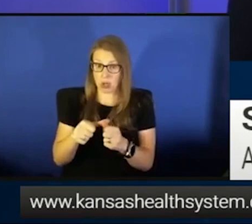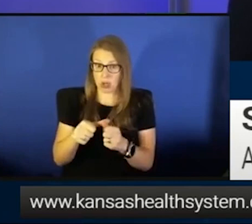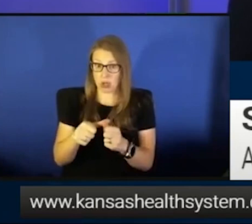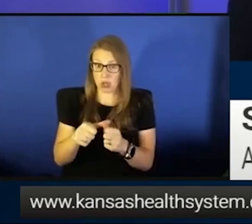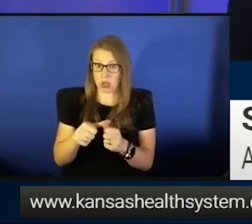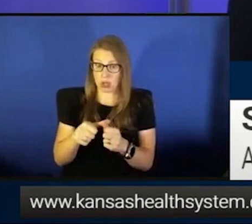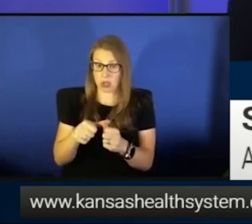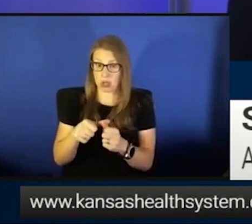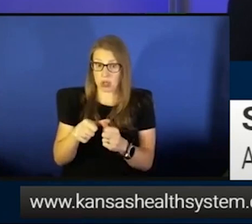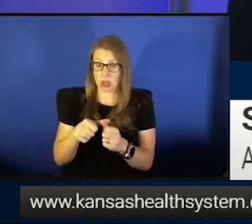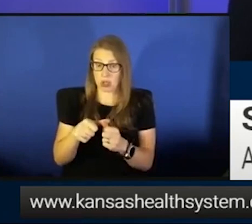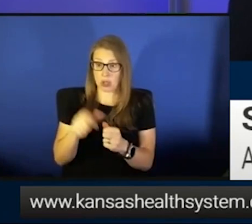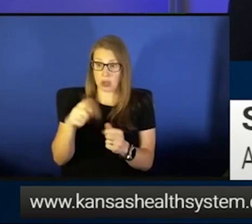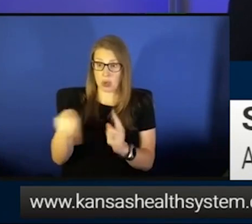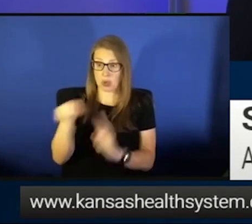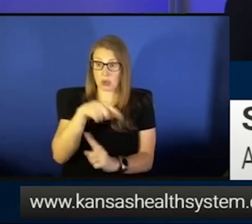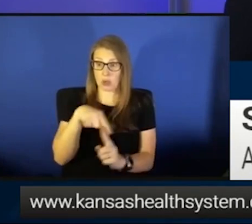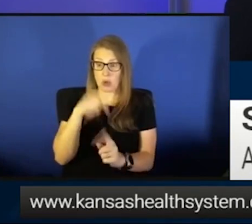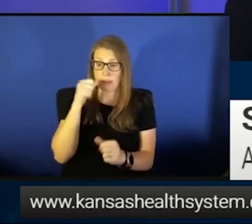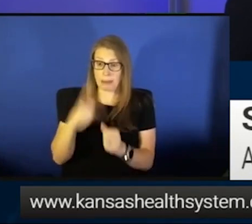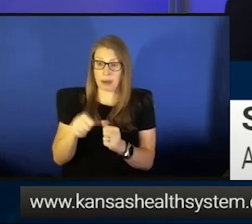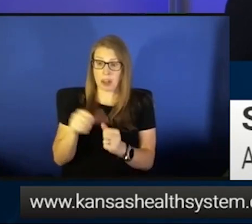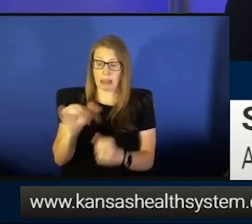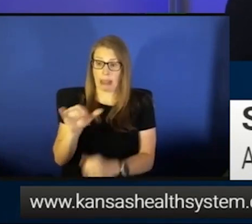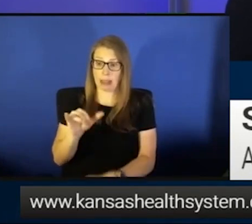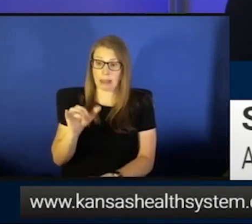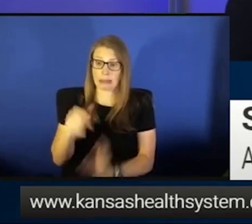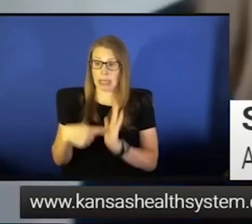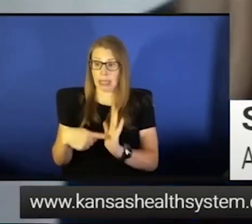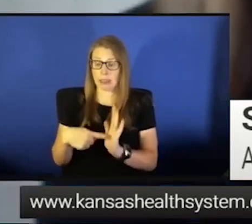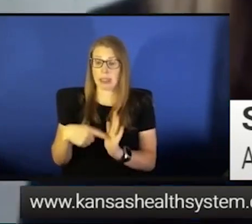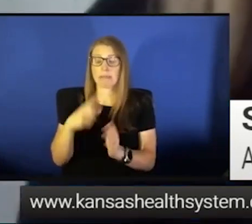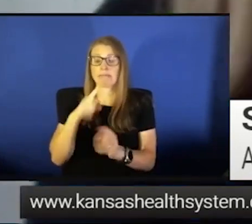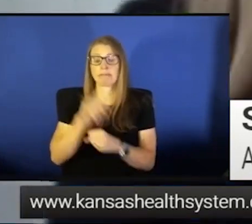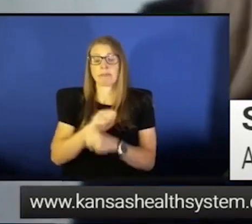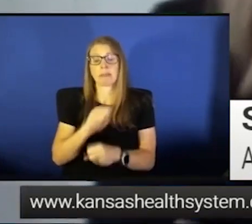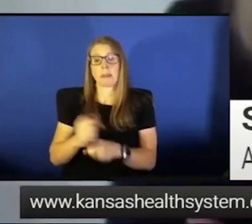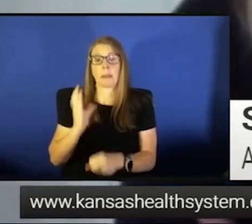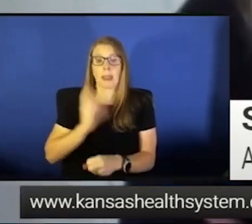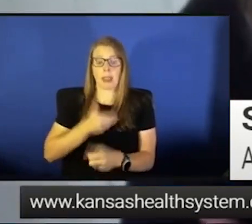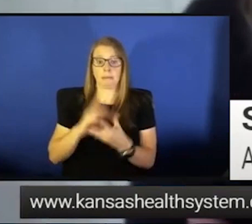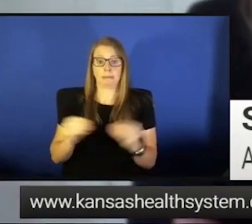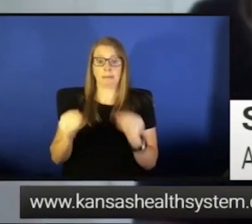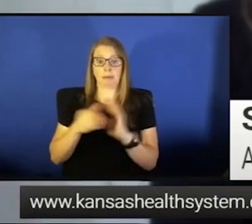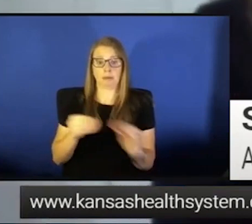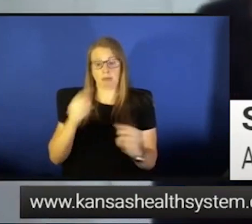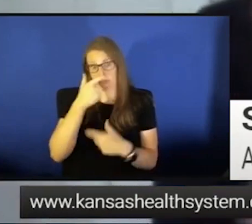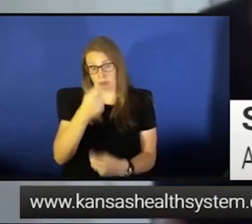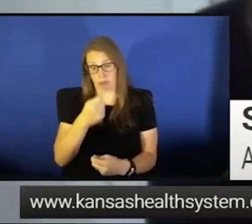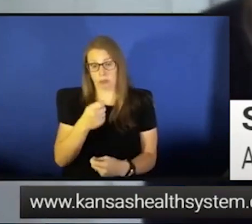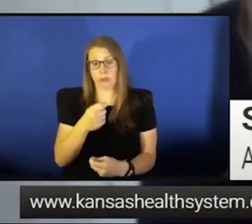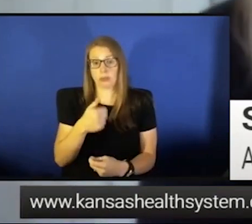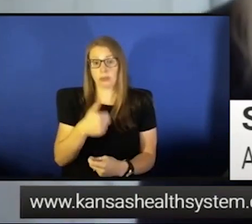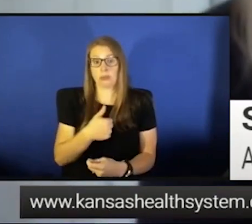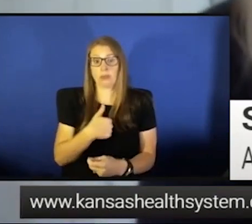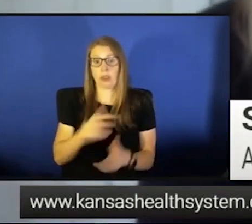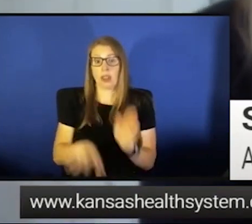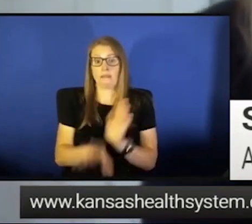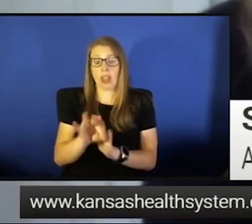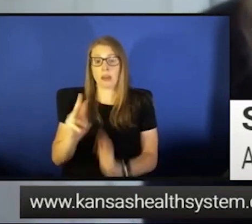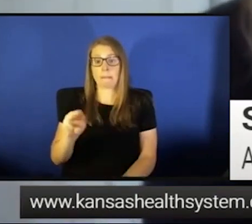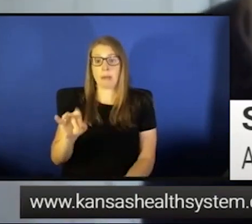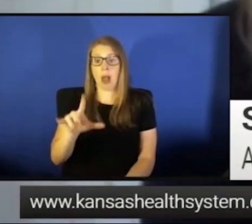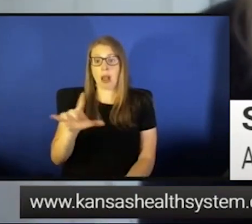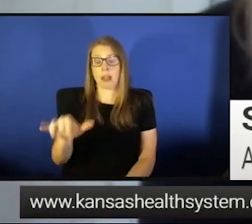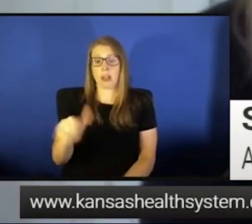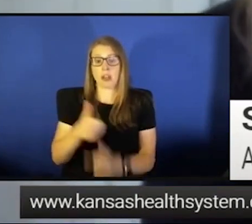her remember as far as signs? So actually, our story is interesting in that I found Molly. So she had